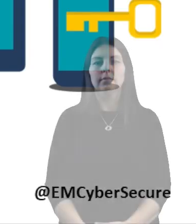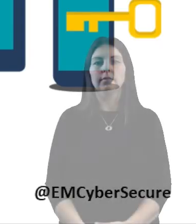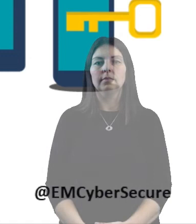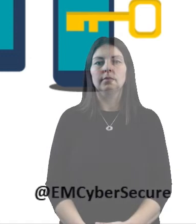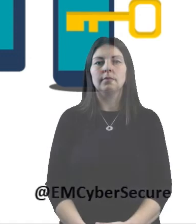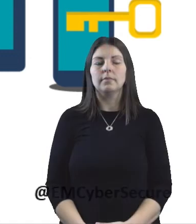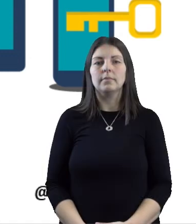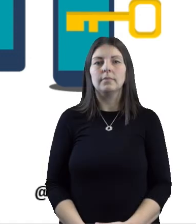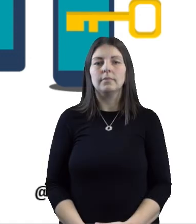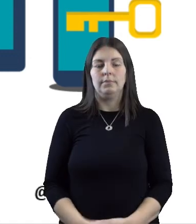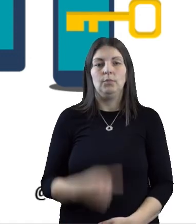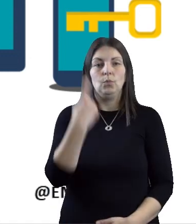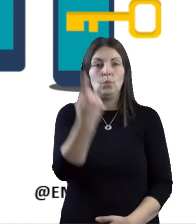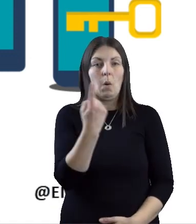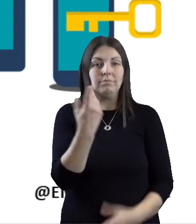Parental controls.